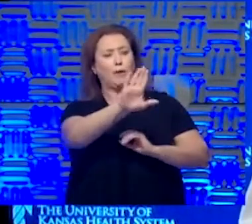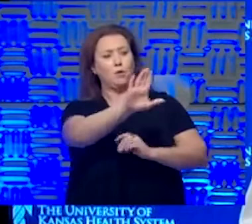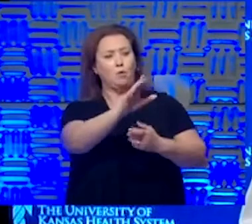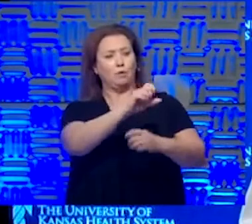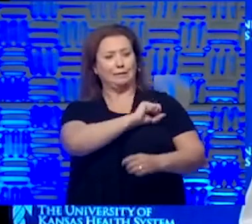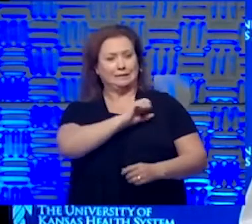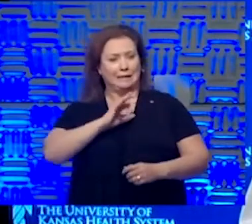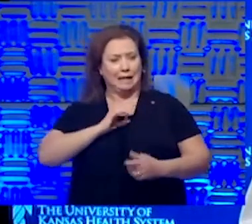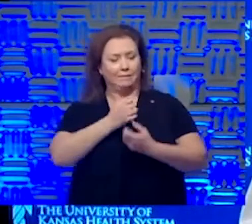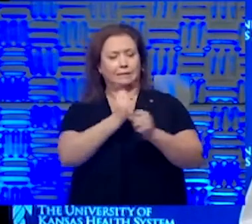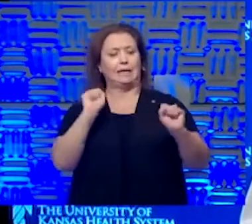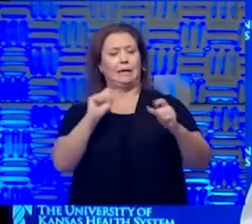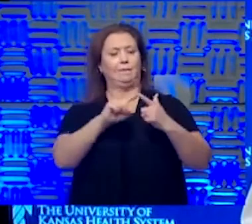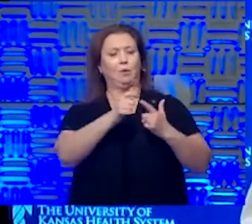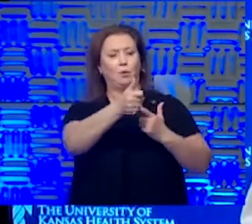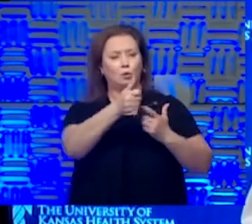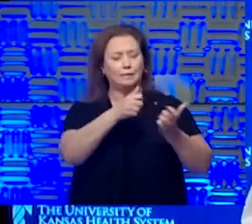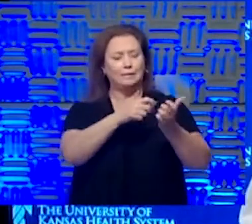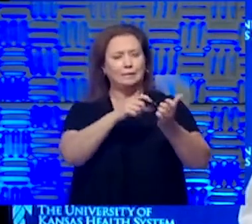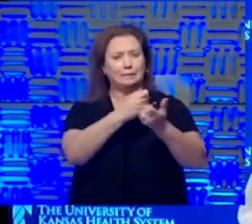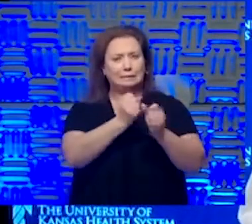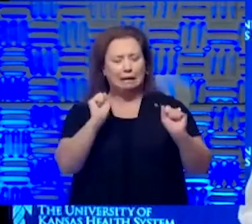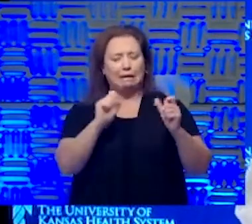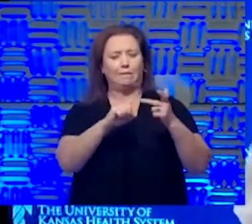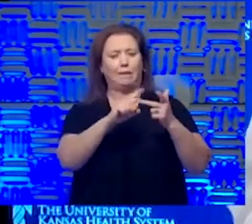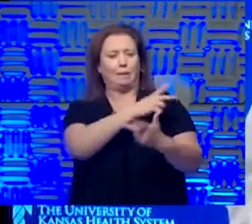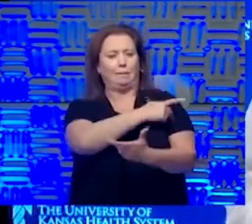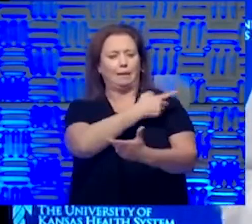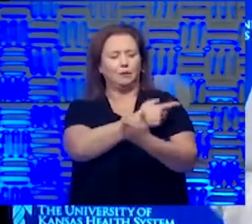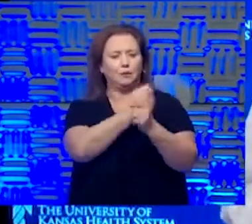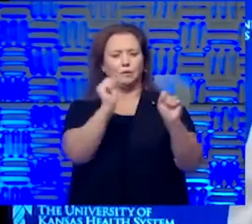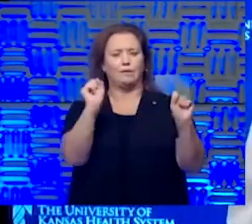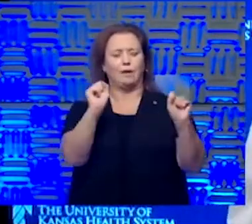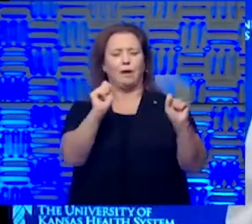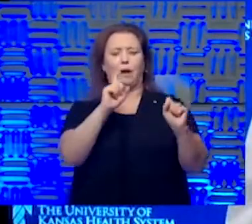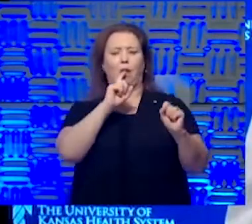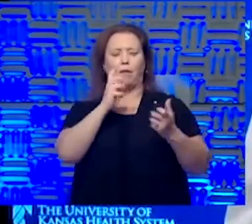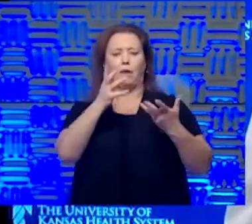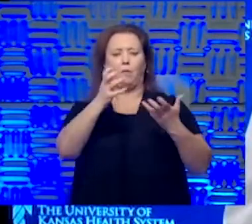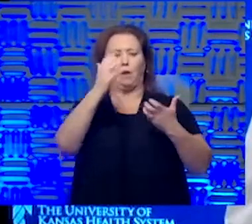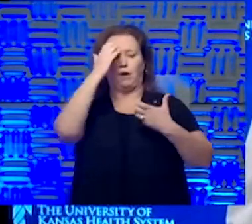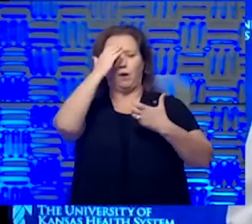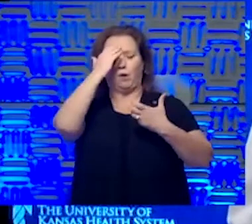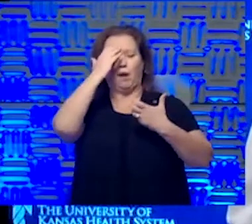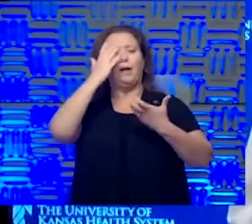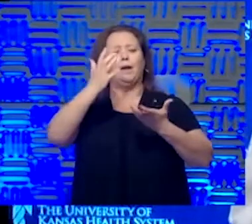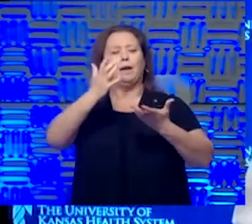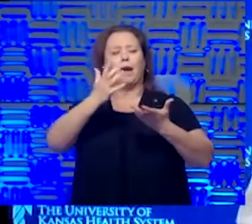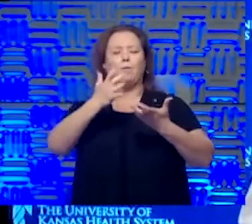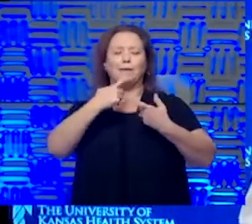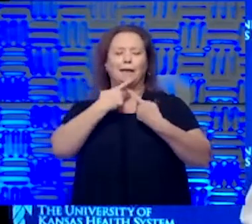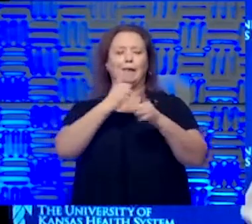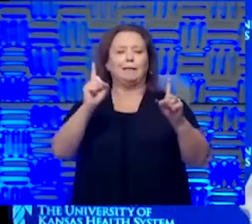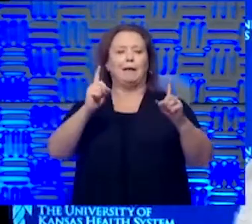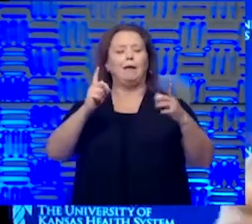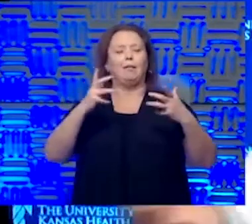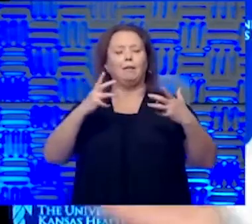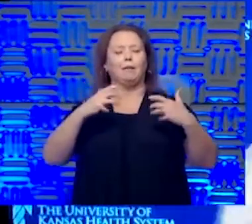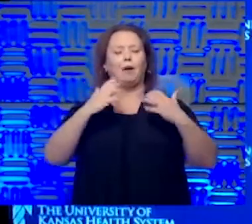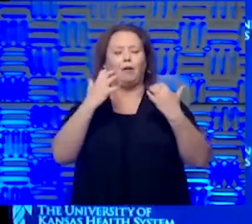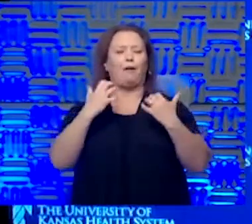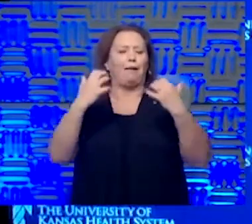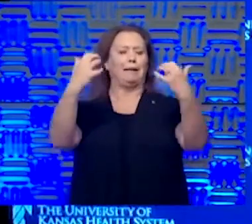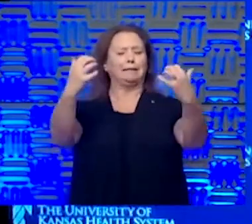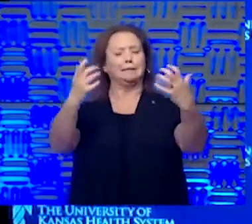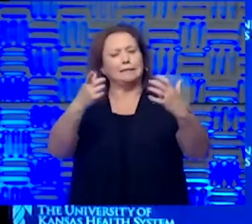safe, and staff stay safe. And what I really wanted to do is just help our audience understand that it is safe to go in the hospital. Talk to us a